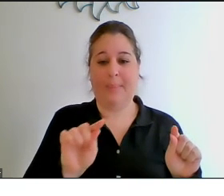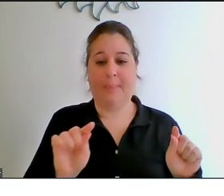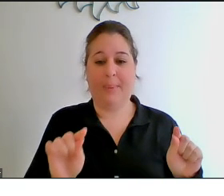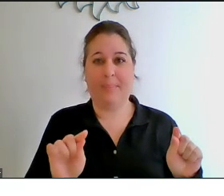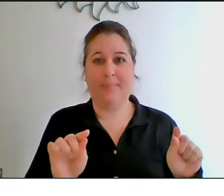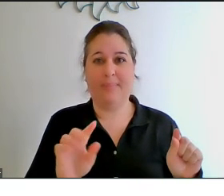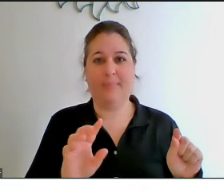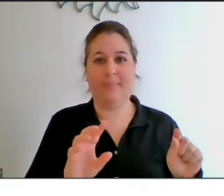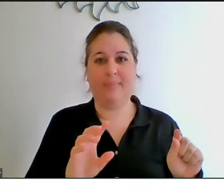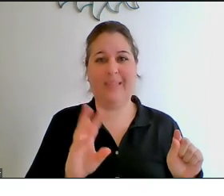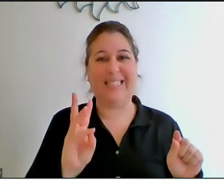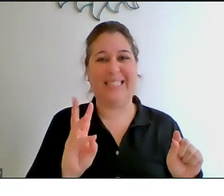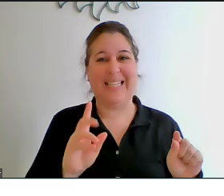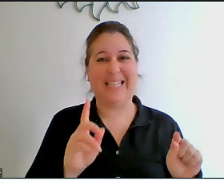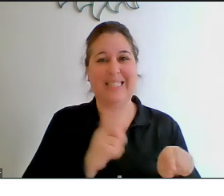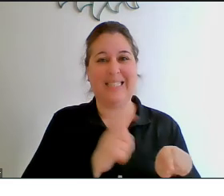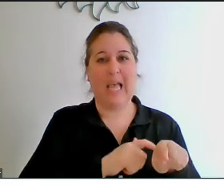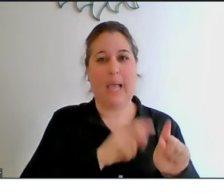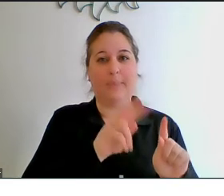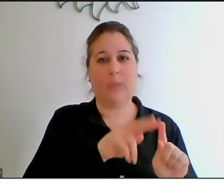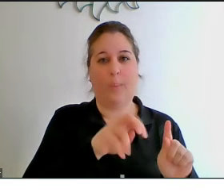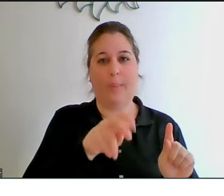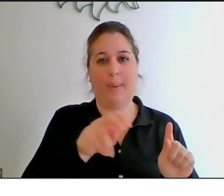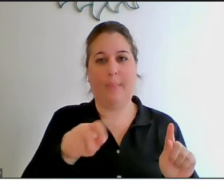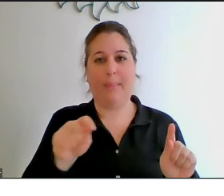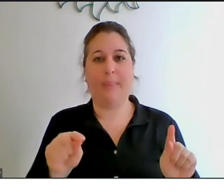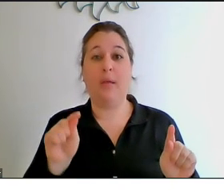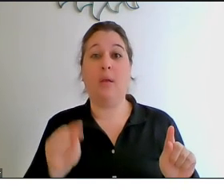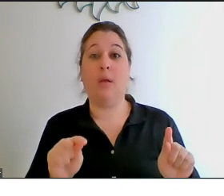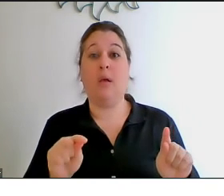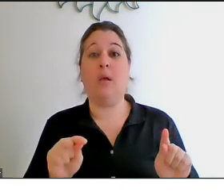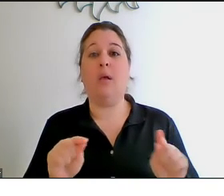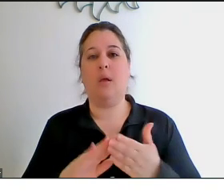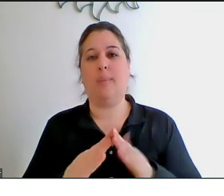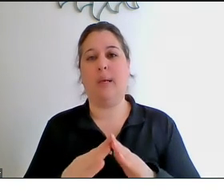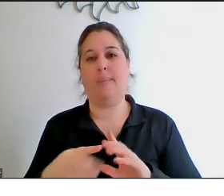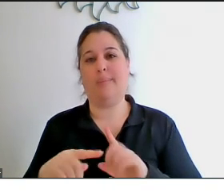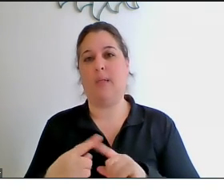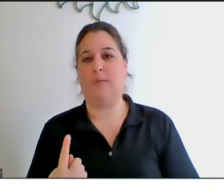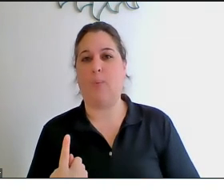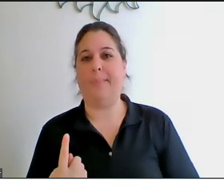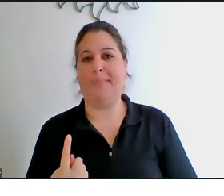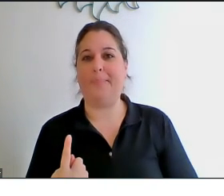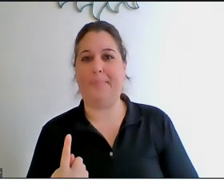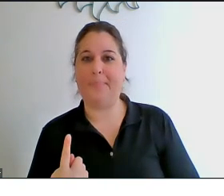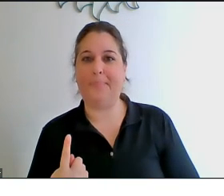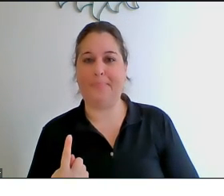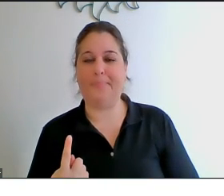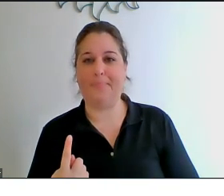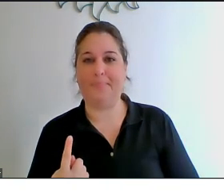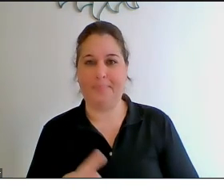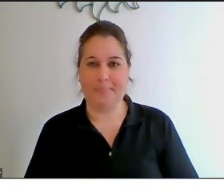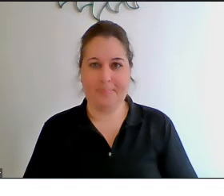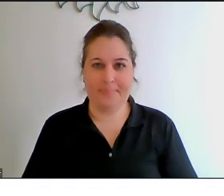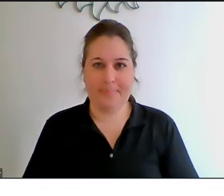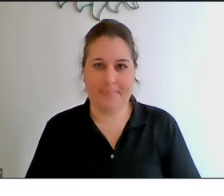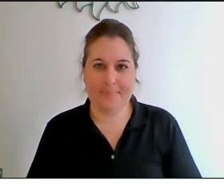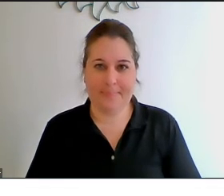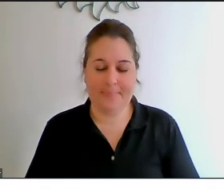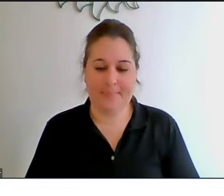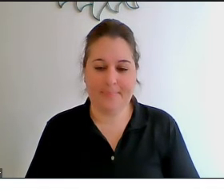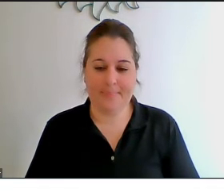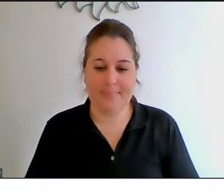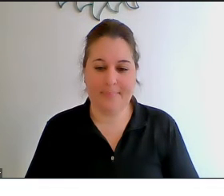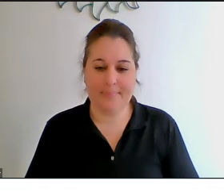1 to make 6, because from here to here would be 6 jumps. 1, 2, 3, 4, 5, 6 to